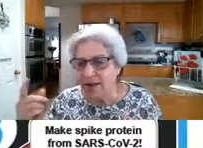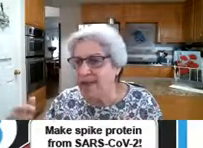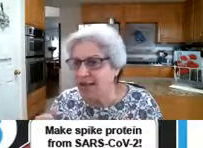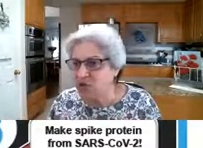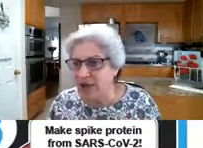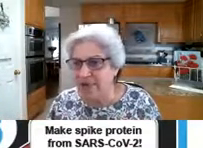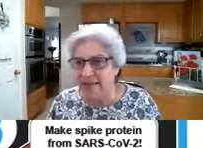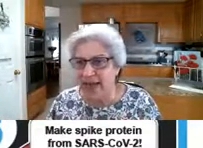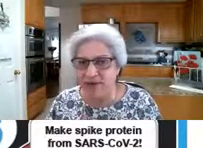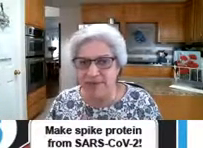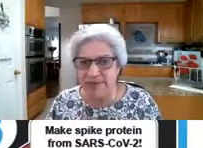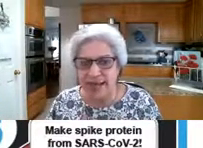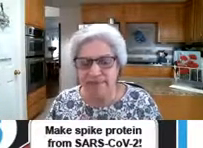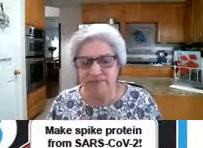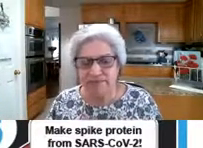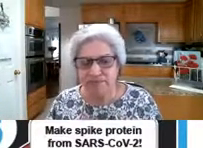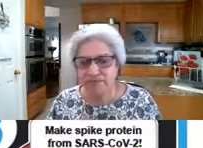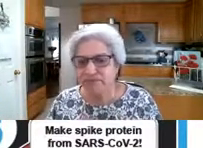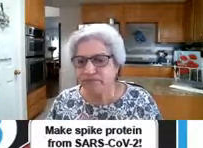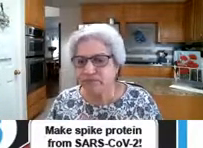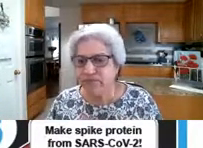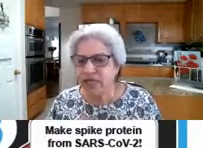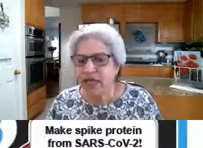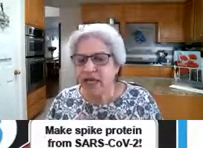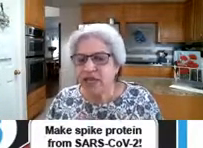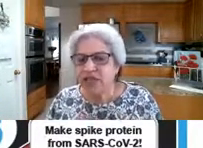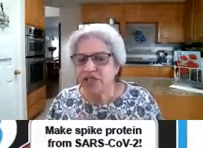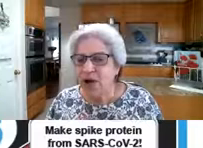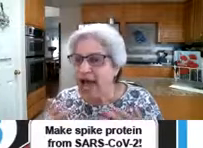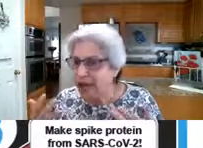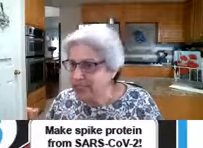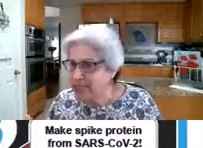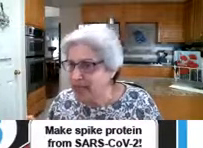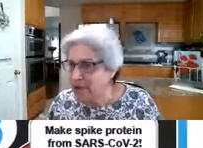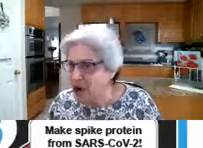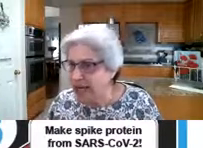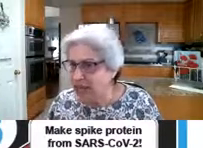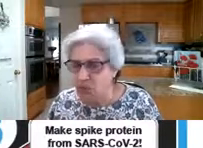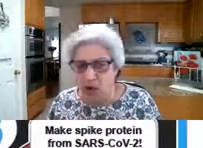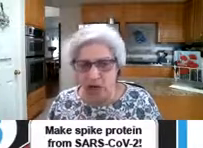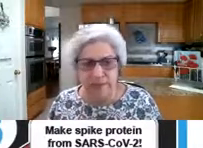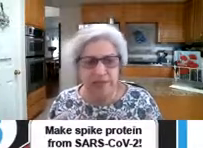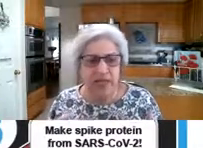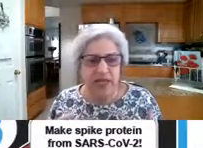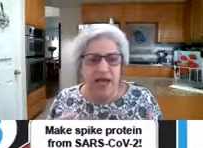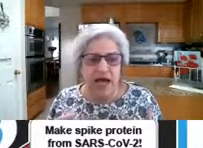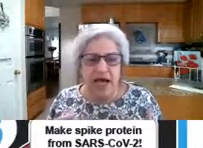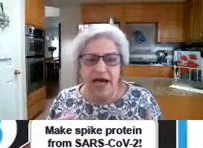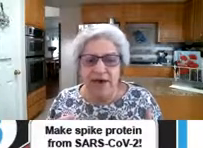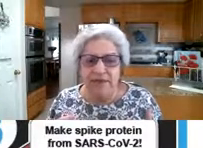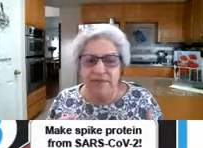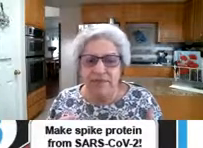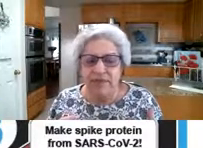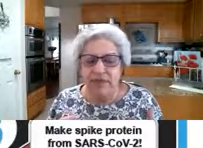And I'll come back to why that matters in a minute. So how does this mRNA work?